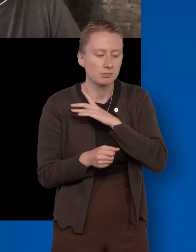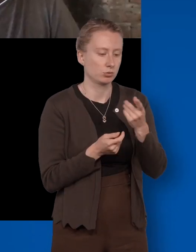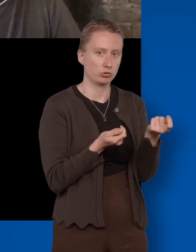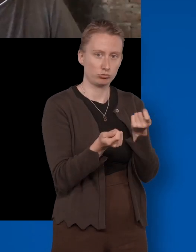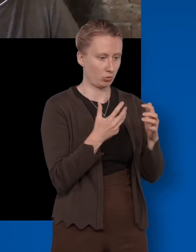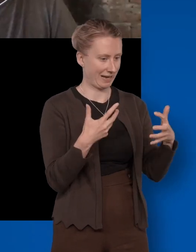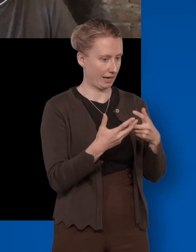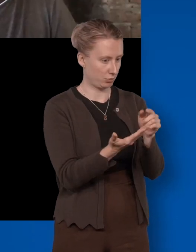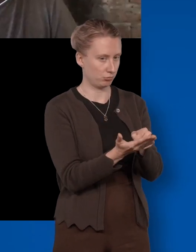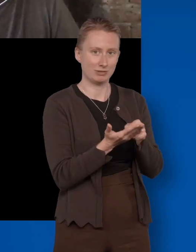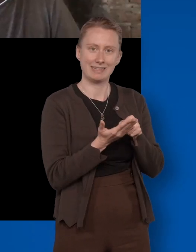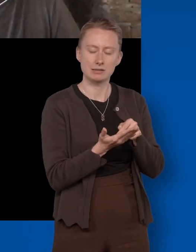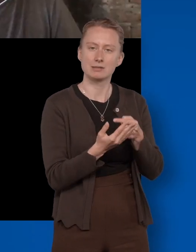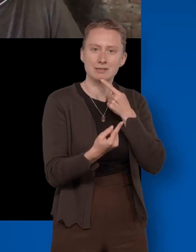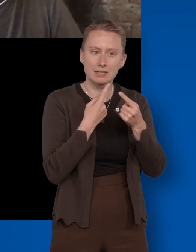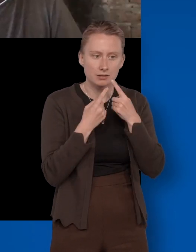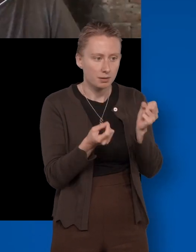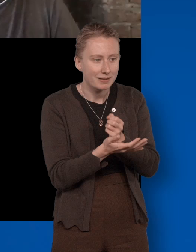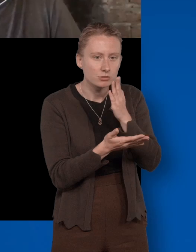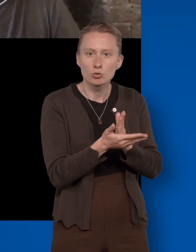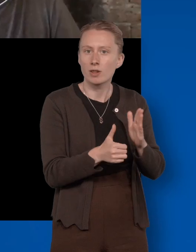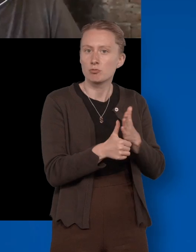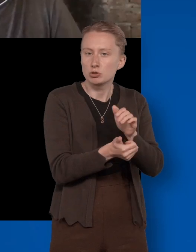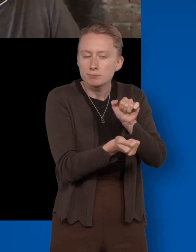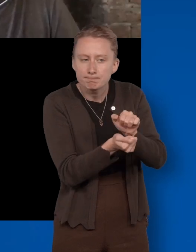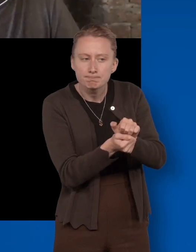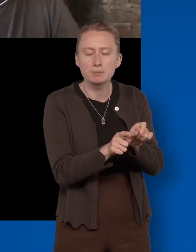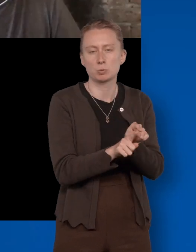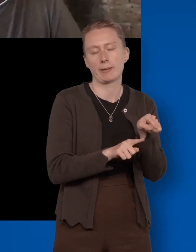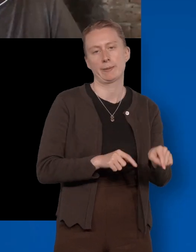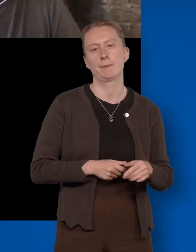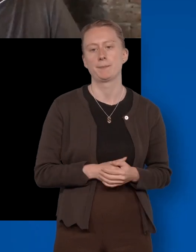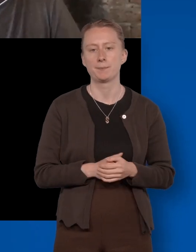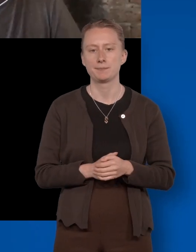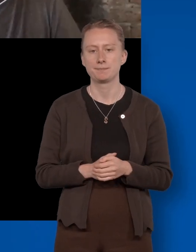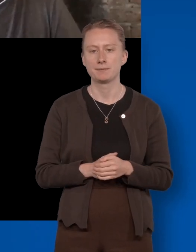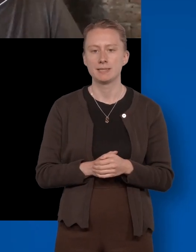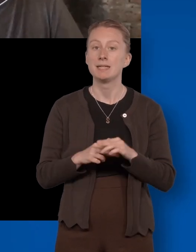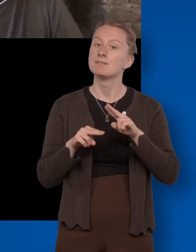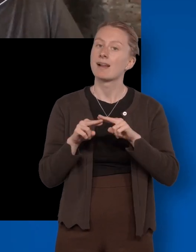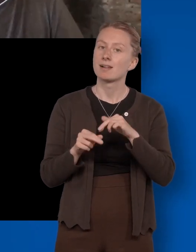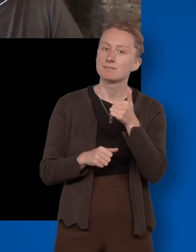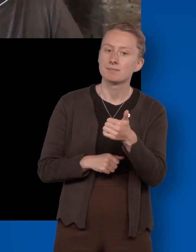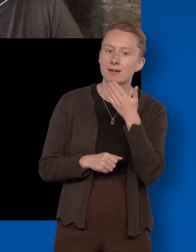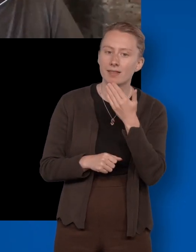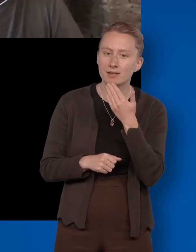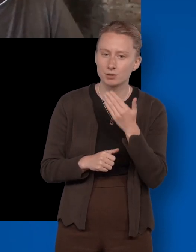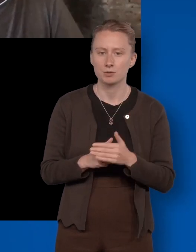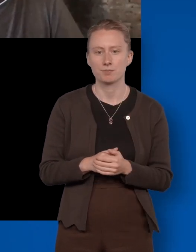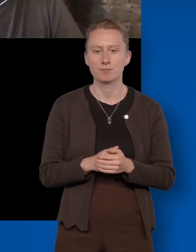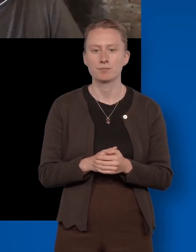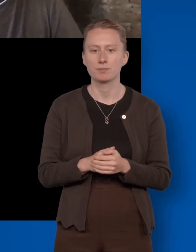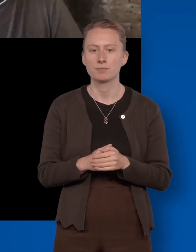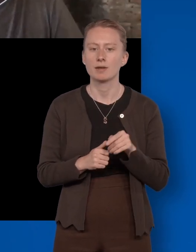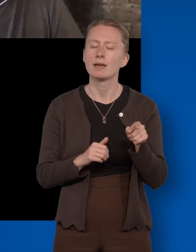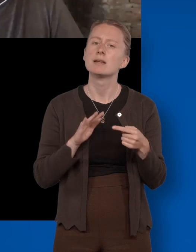we present the data and making sure the original stuff is there as well. Great, thank you. A key to the model